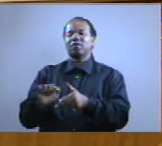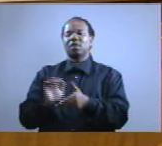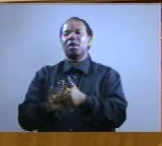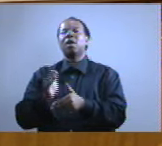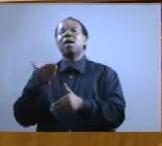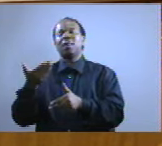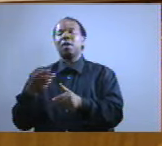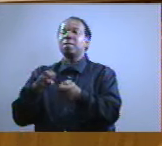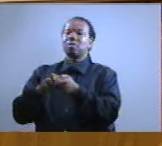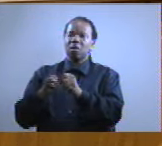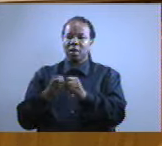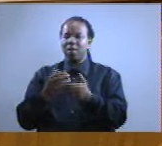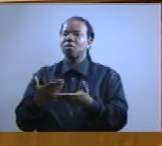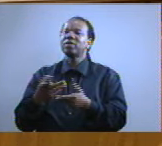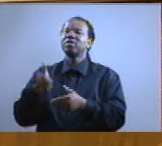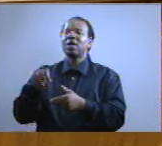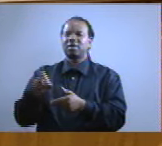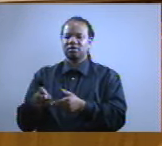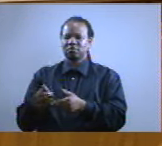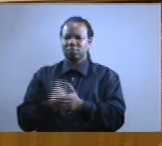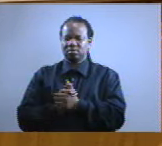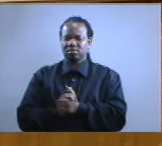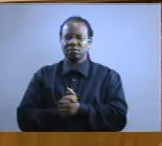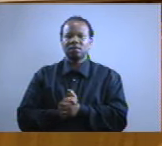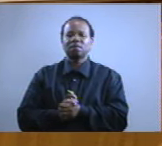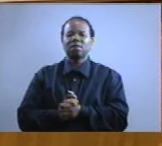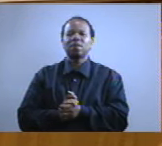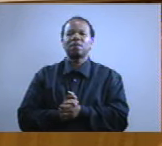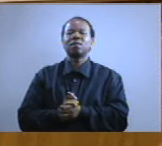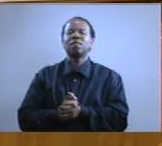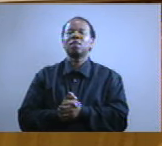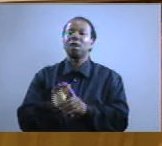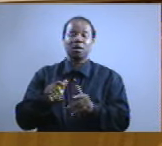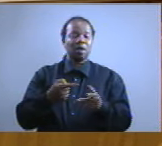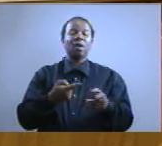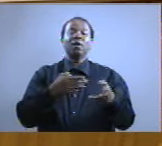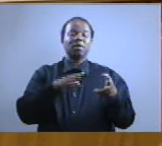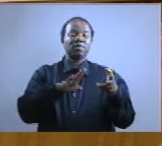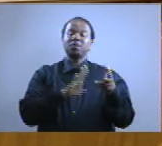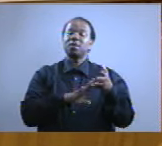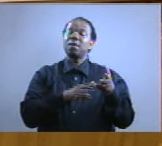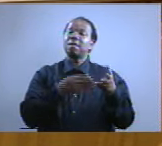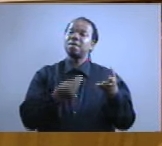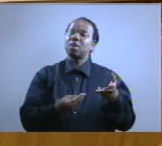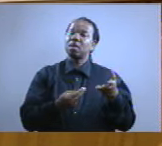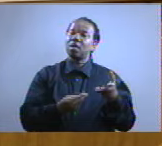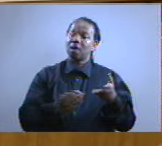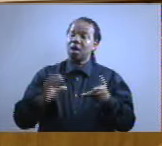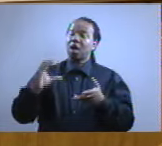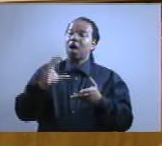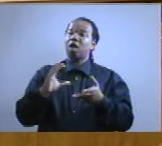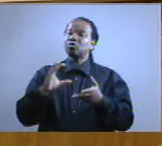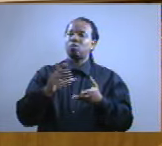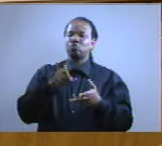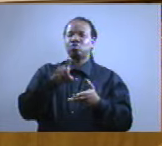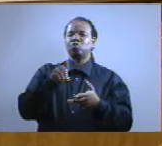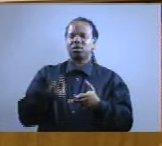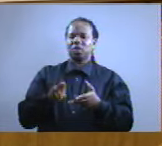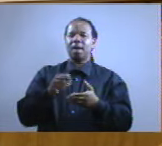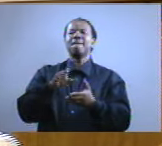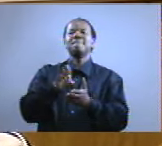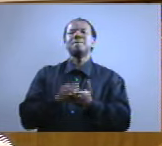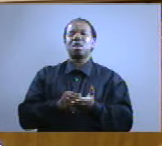hinder commercial business activity. The next bill I wish to introduce is the Customs Duty Bill, which